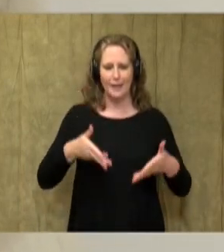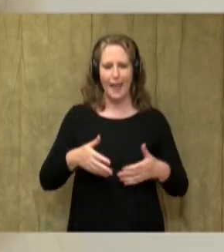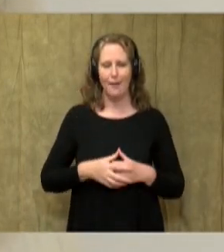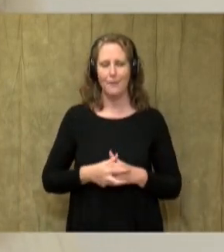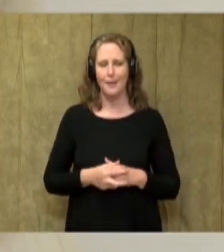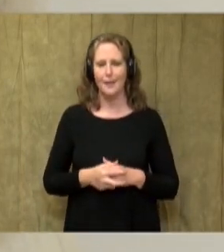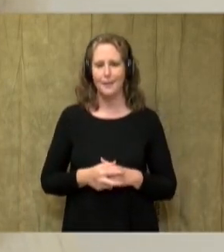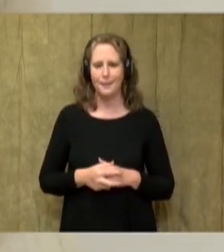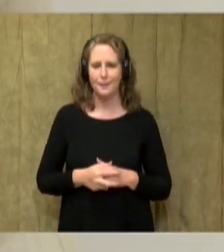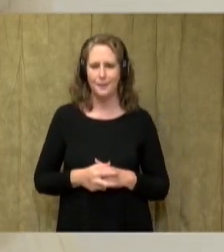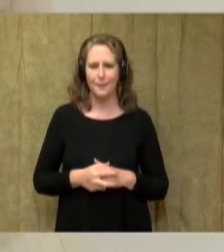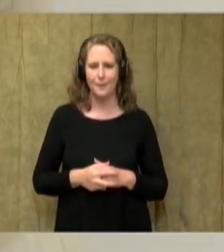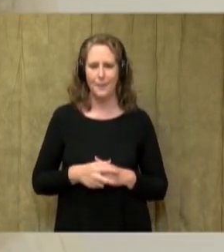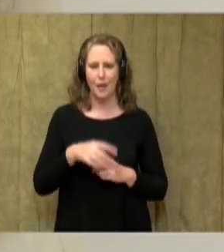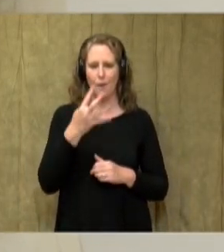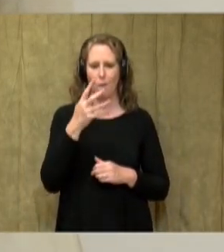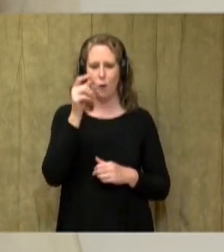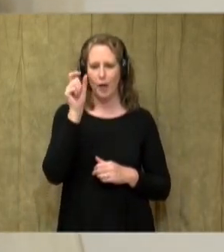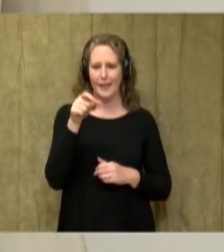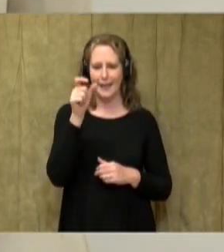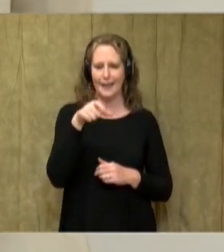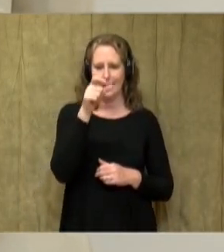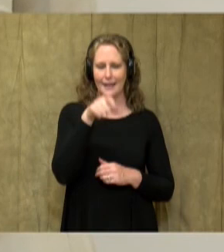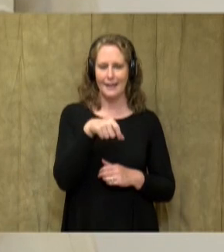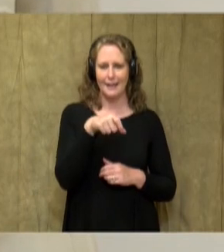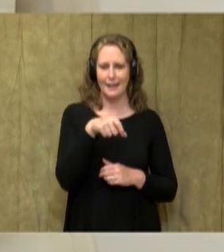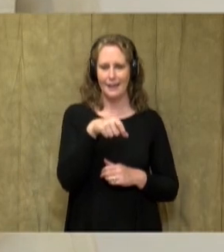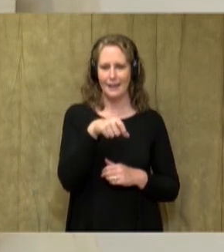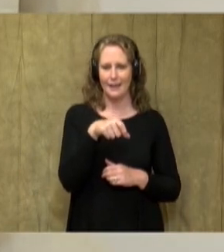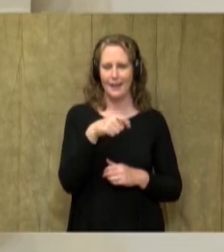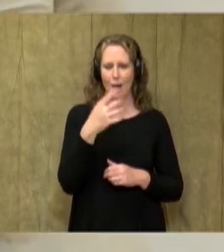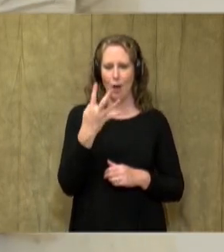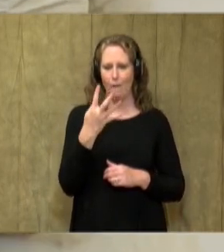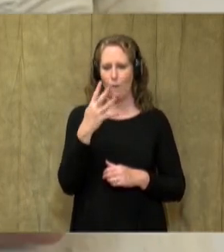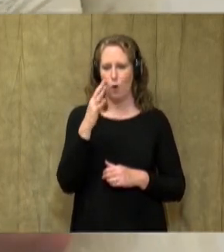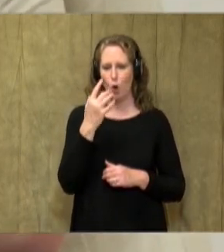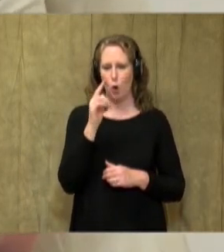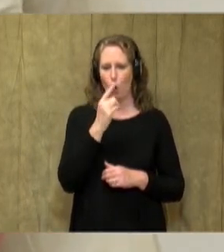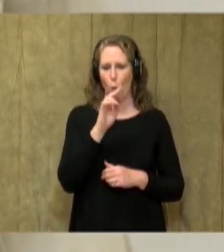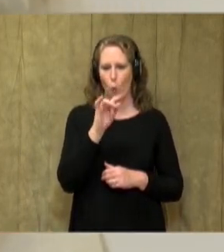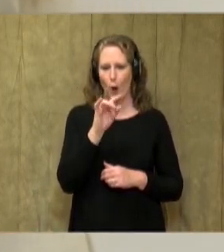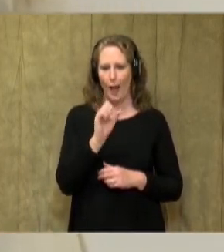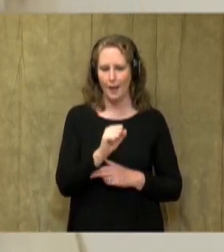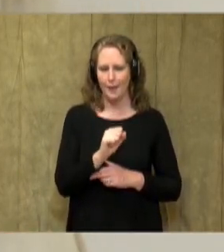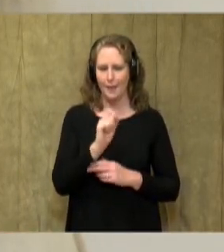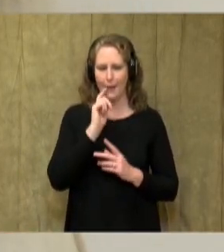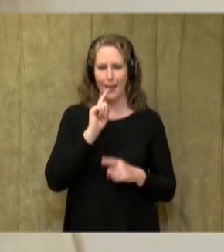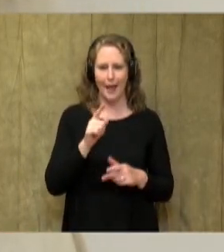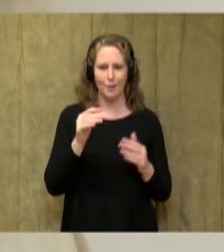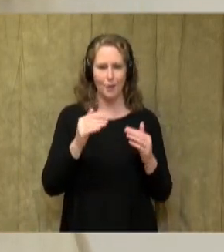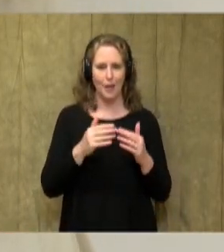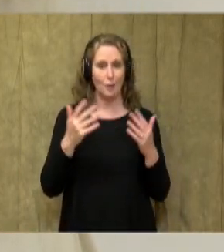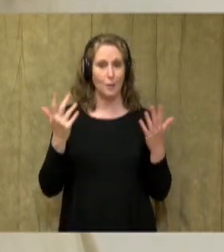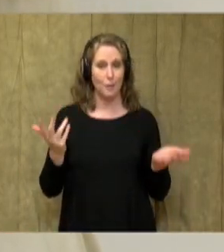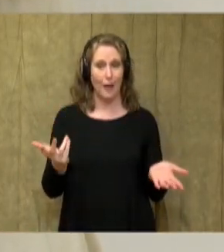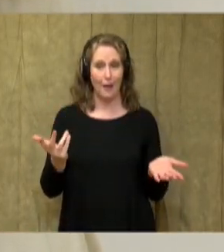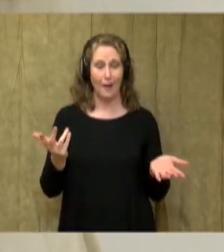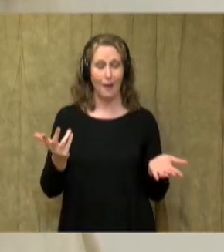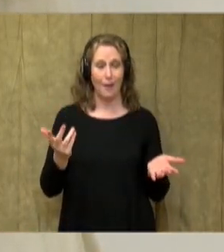left. 4 tens and 4 ones. So the answer would